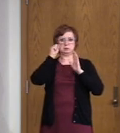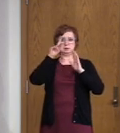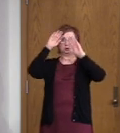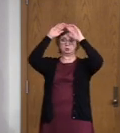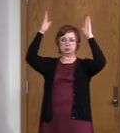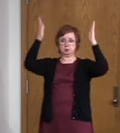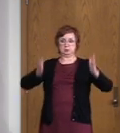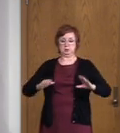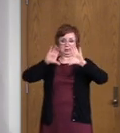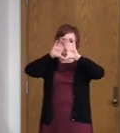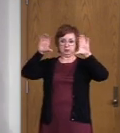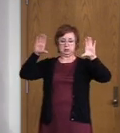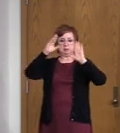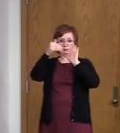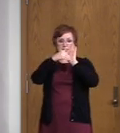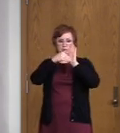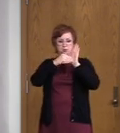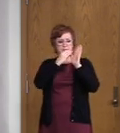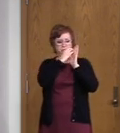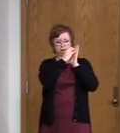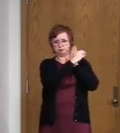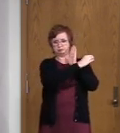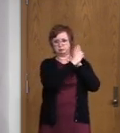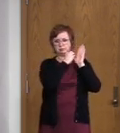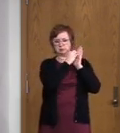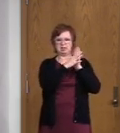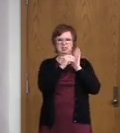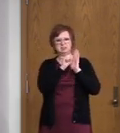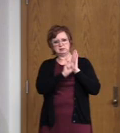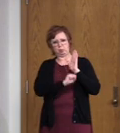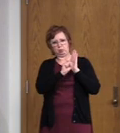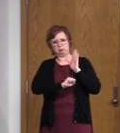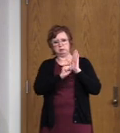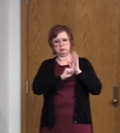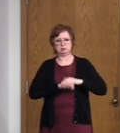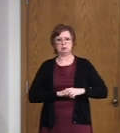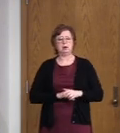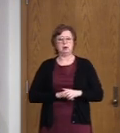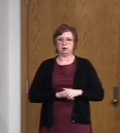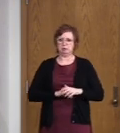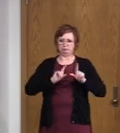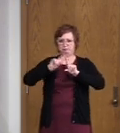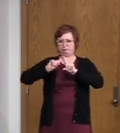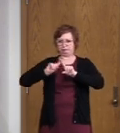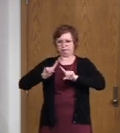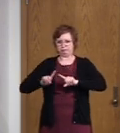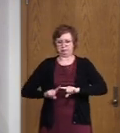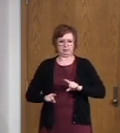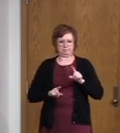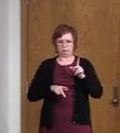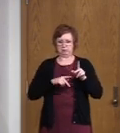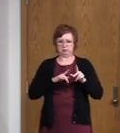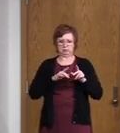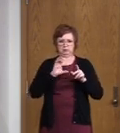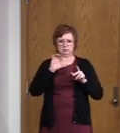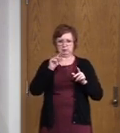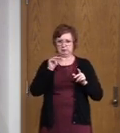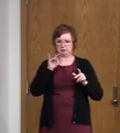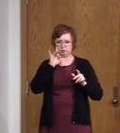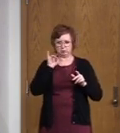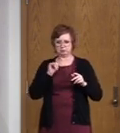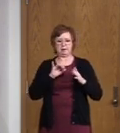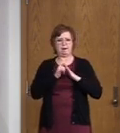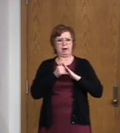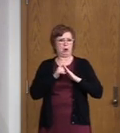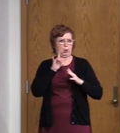and southern Saskatchewan. Again, you see a large distribution of multiple types of clinics across the province. Again, the next slide will show